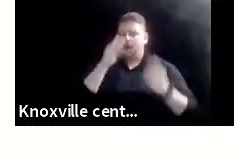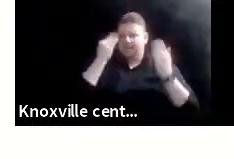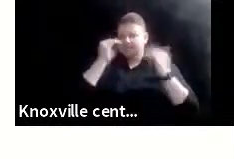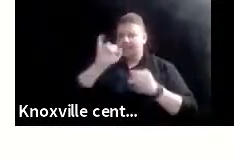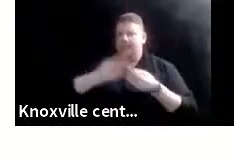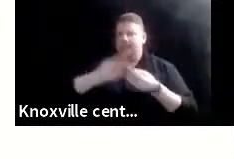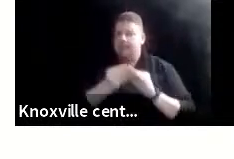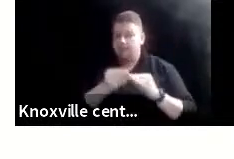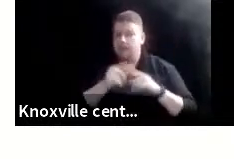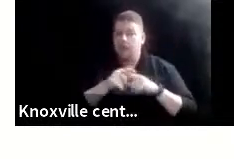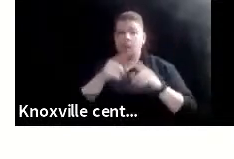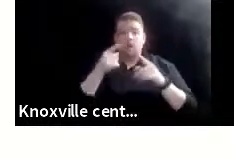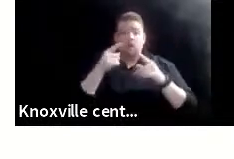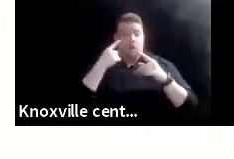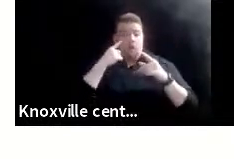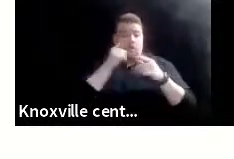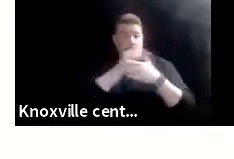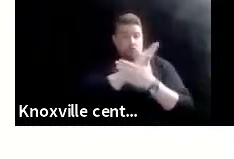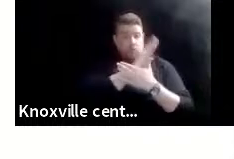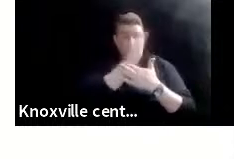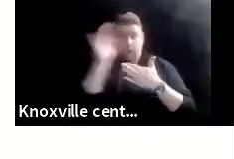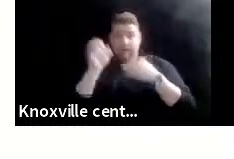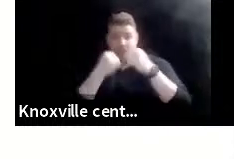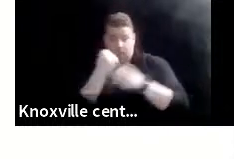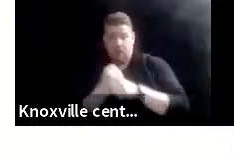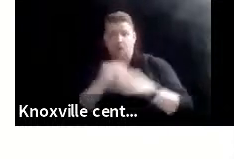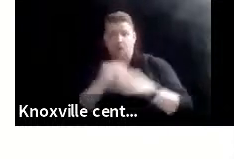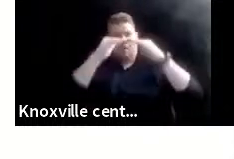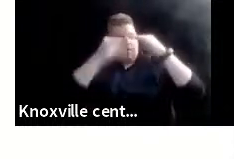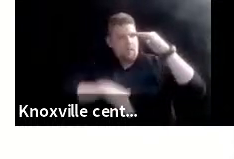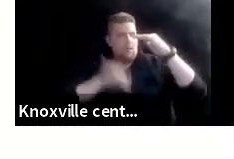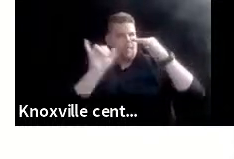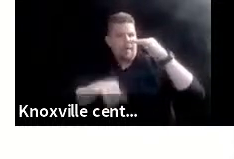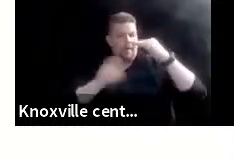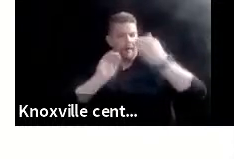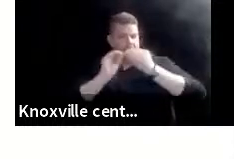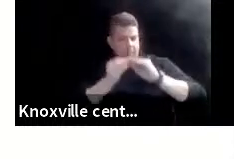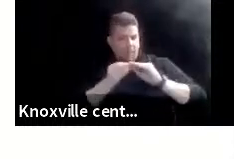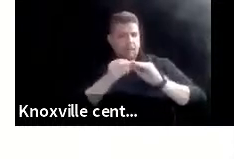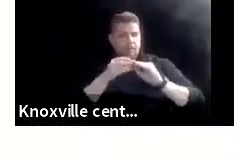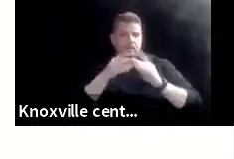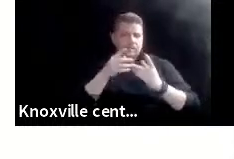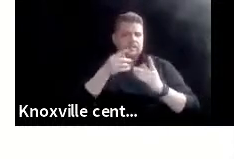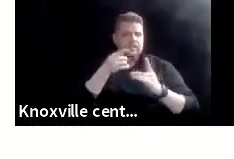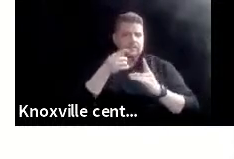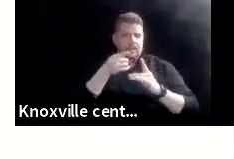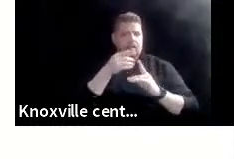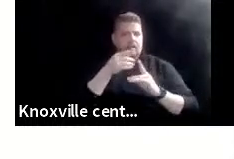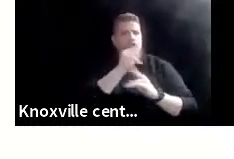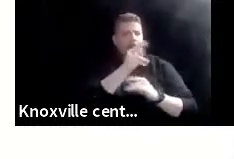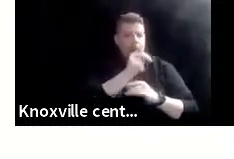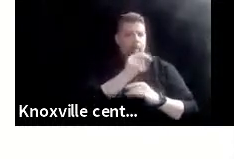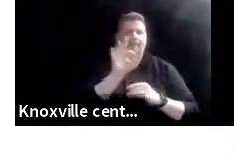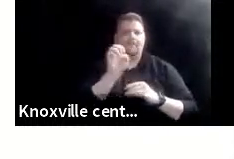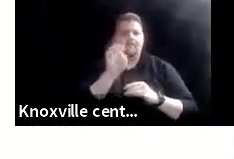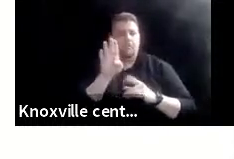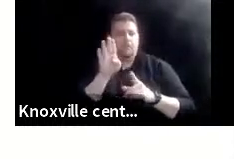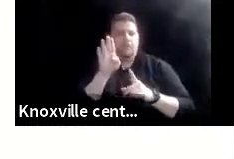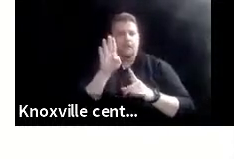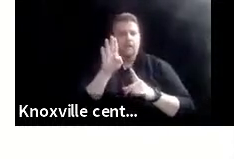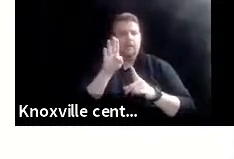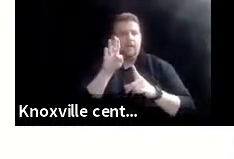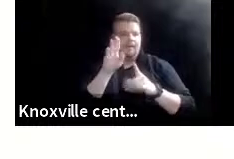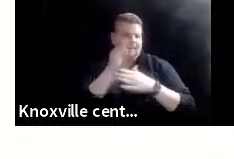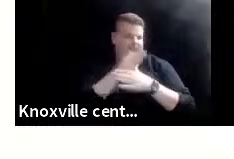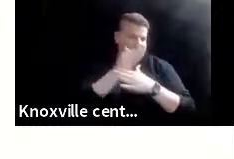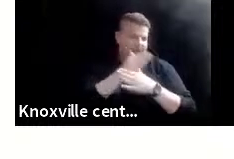we've stayed below where we were from their baseline, which is a point in January and February that they took an